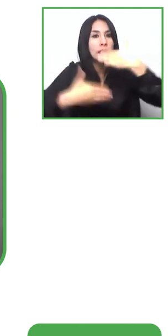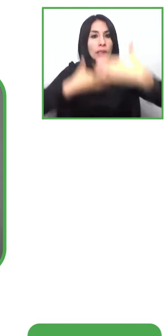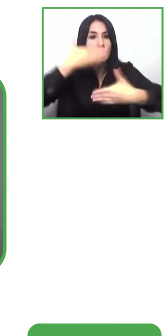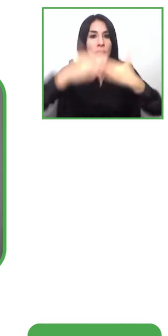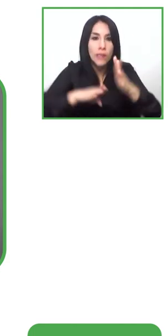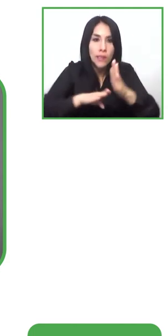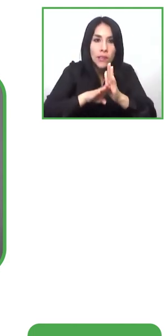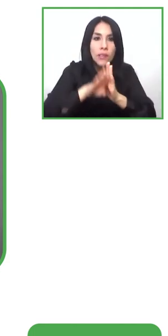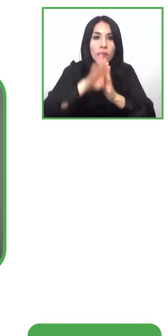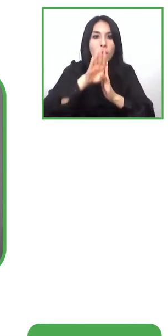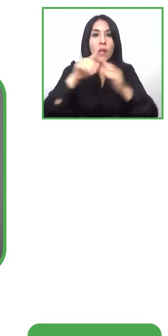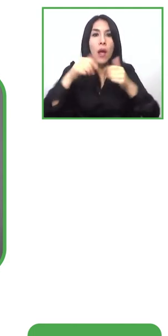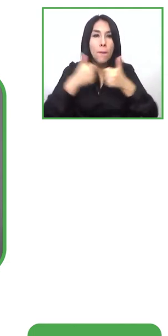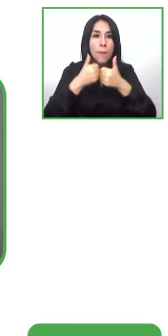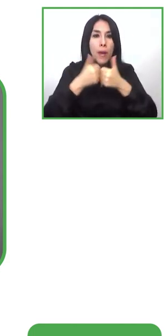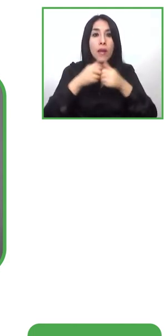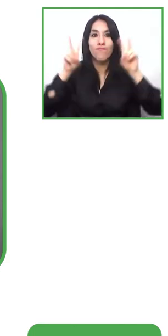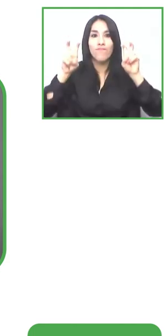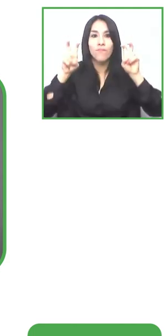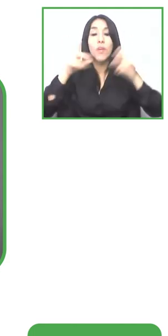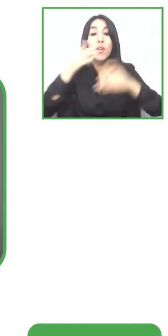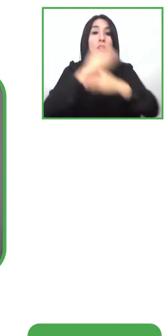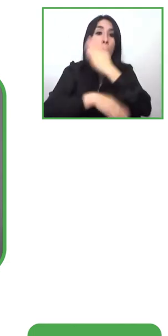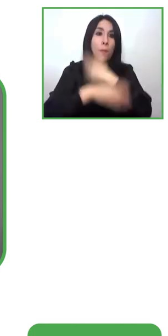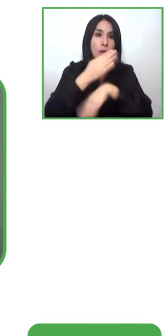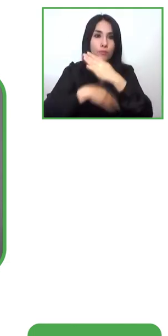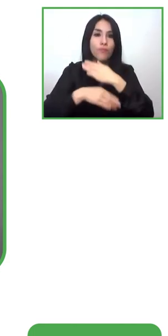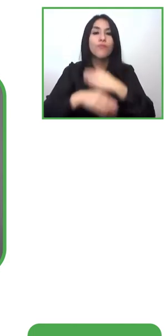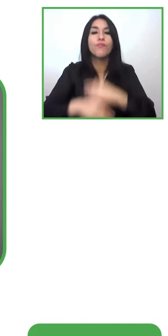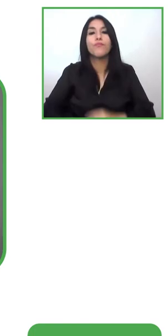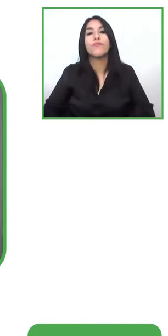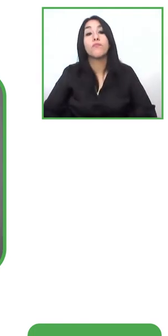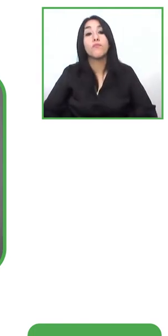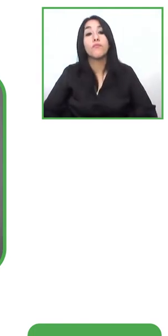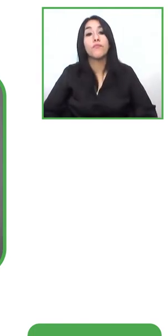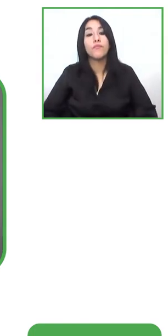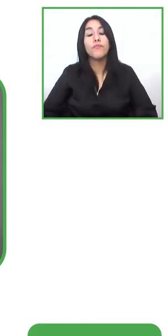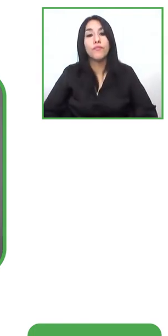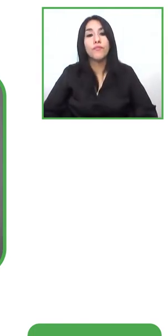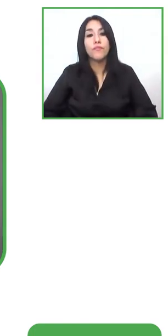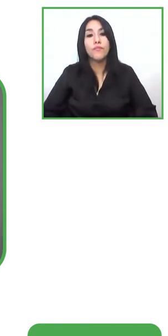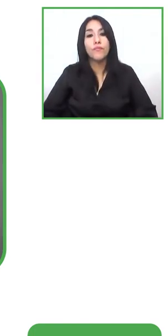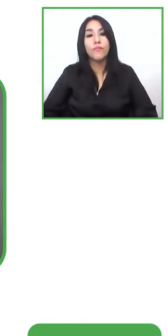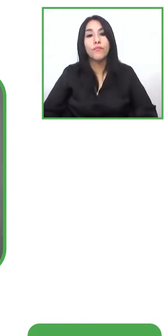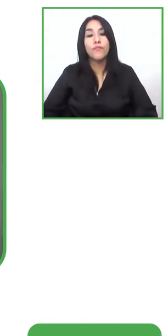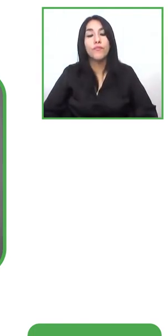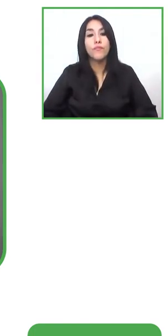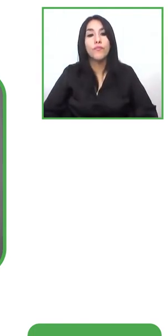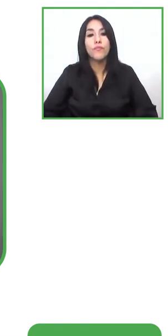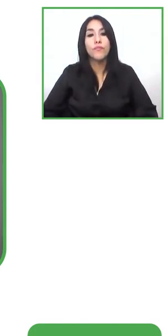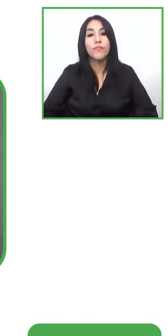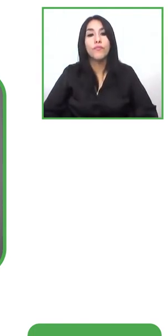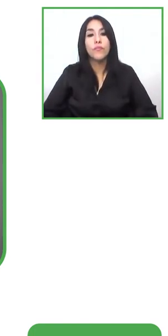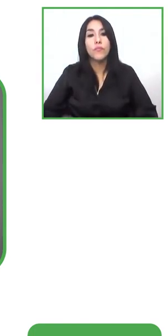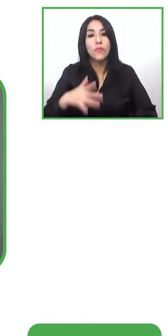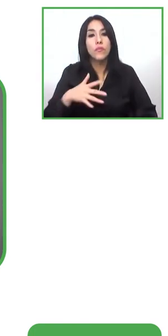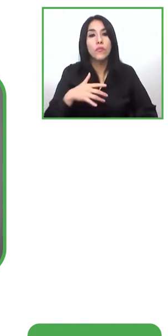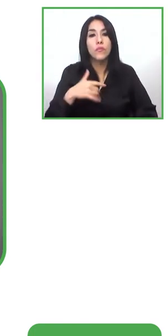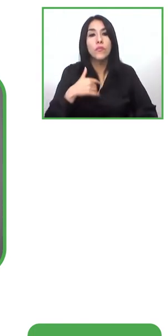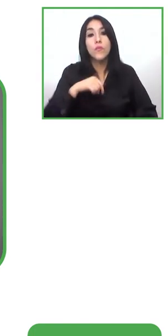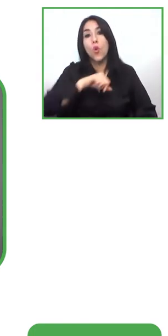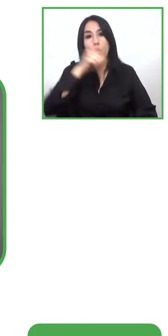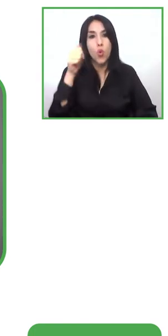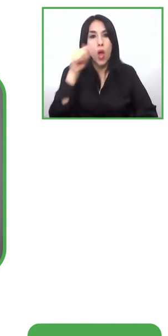The pandemic has been useful to report knowledge and have many meetings